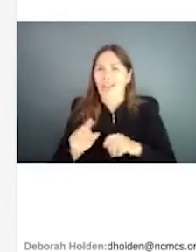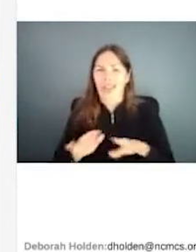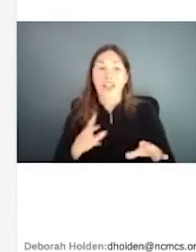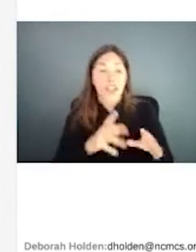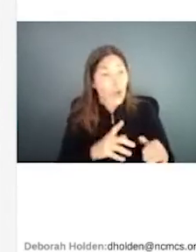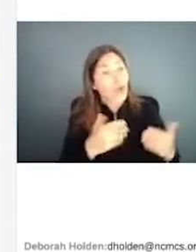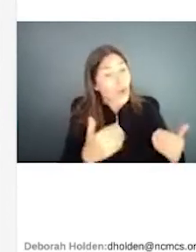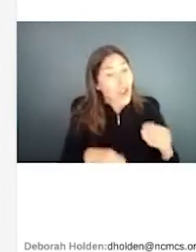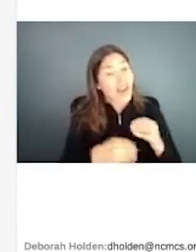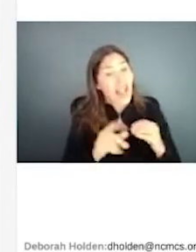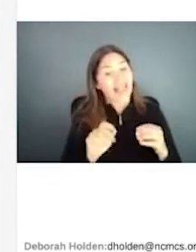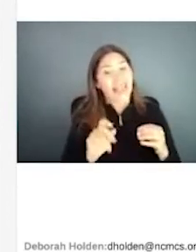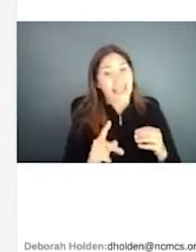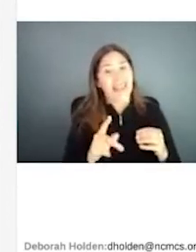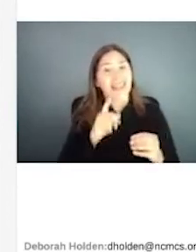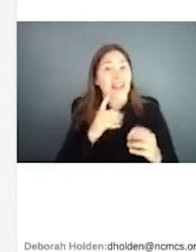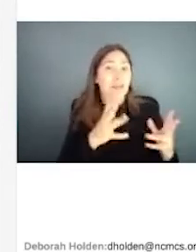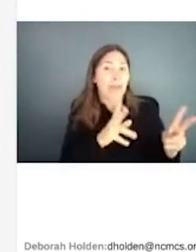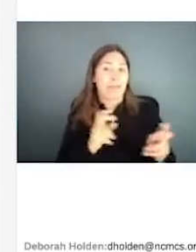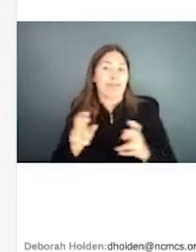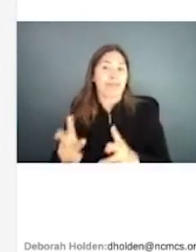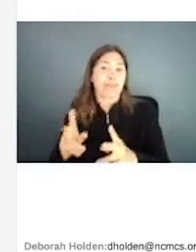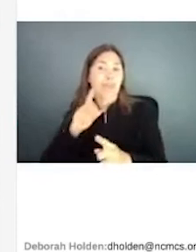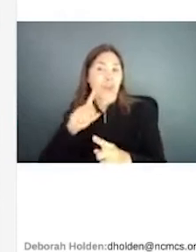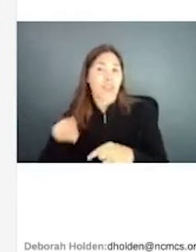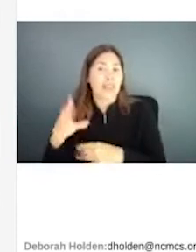and try to add it on the end of this presentation as well.